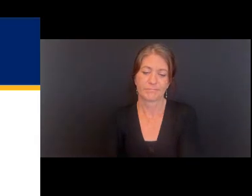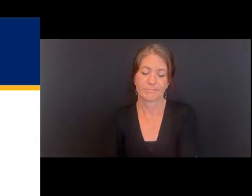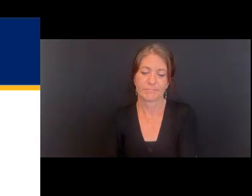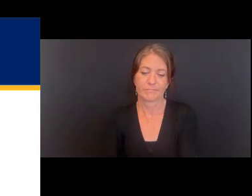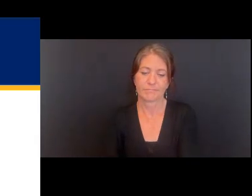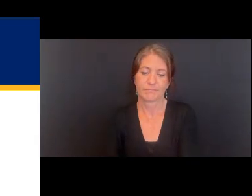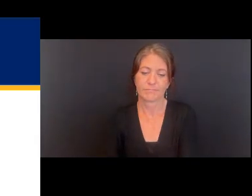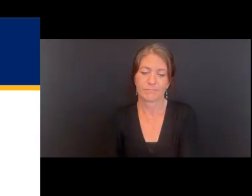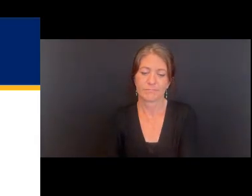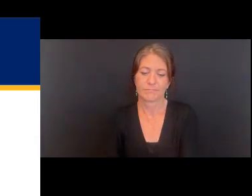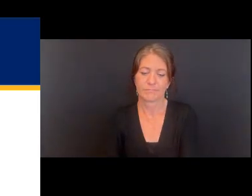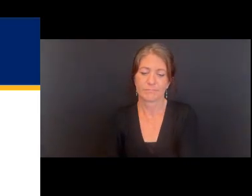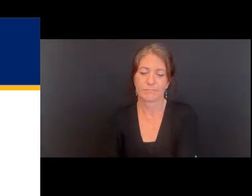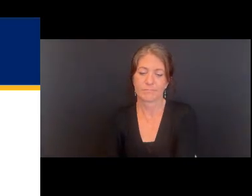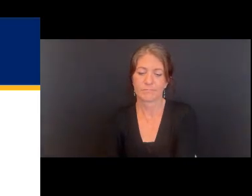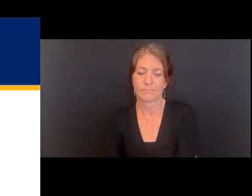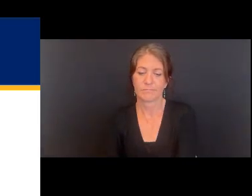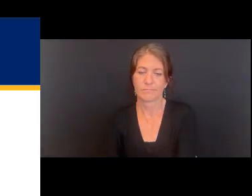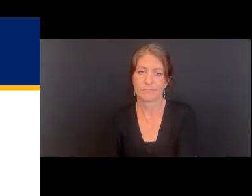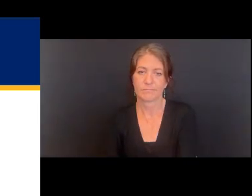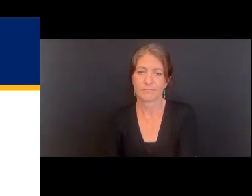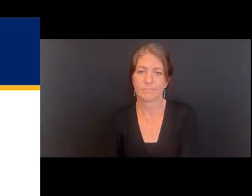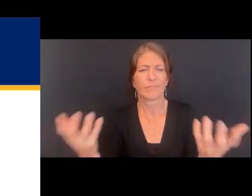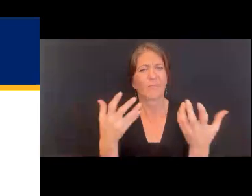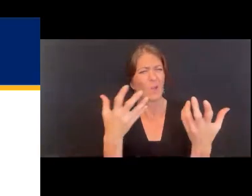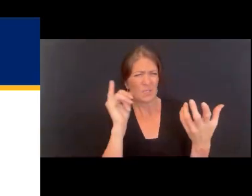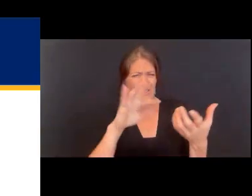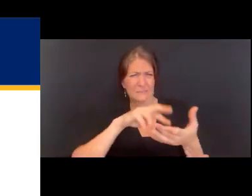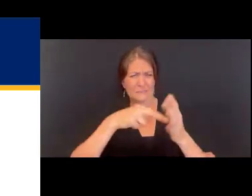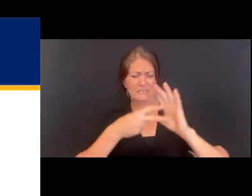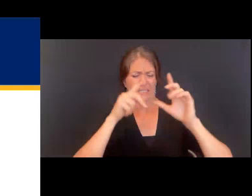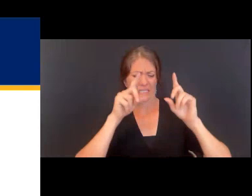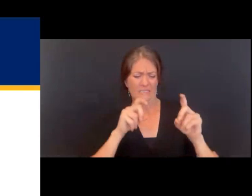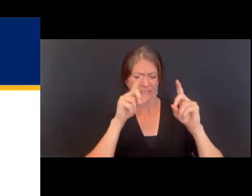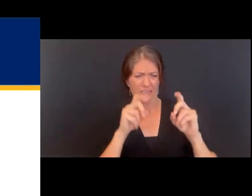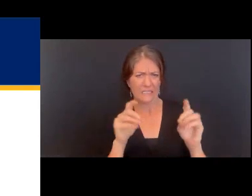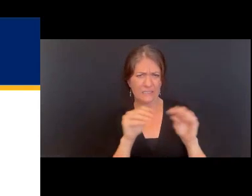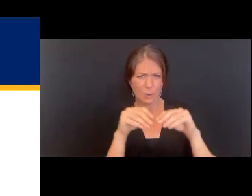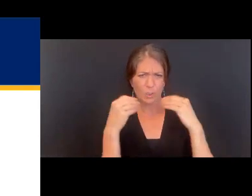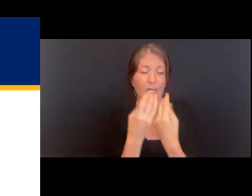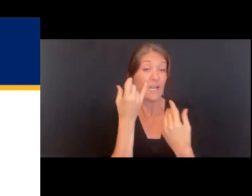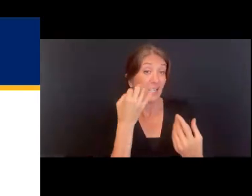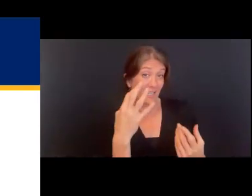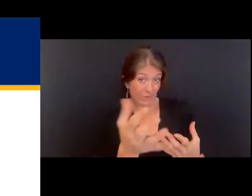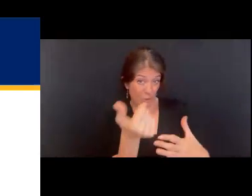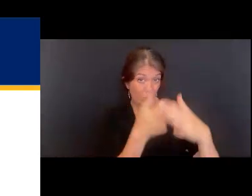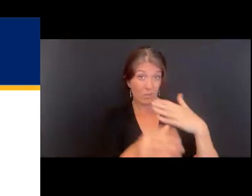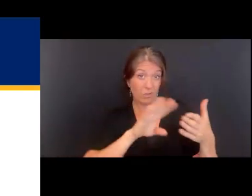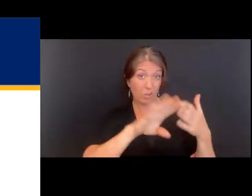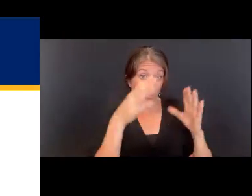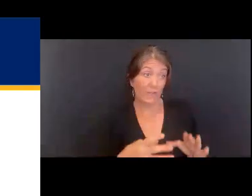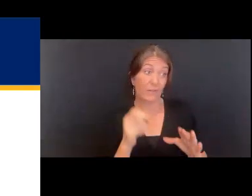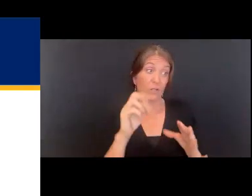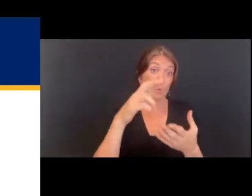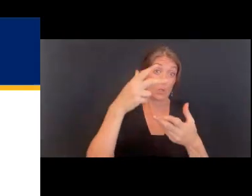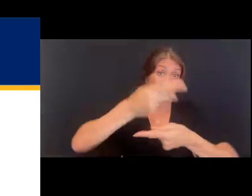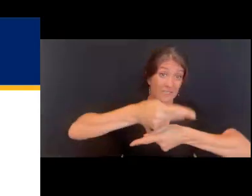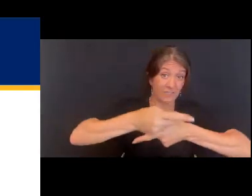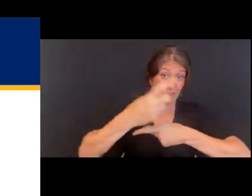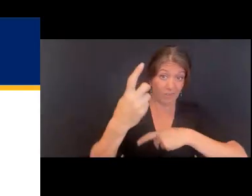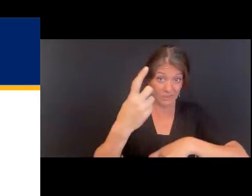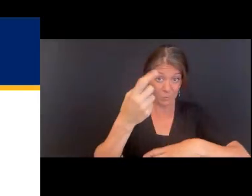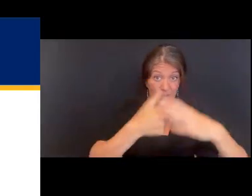So what is an assessing organization? Those of you who are currently on waivers or caring for someone currently on a waiver already know, but for